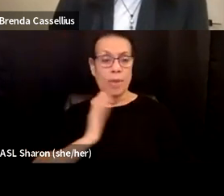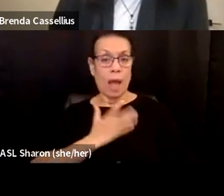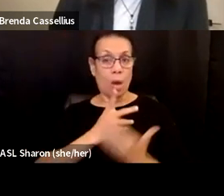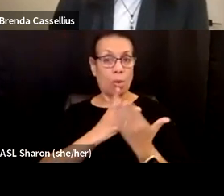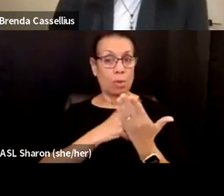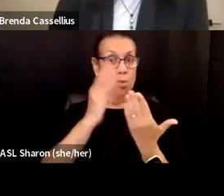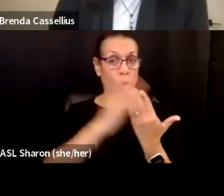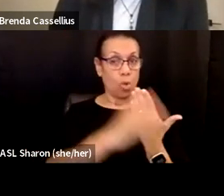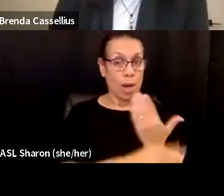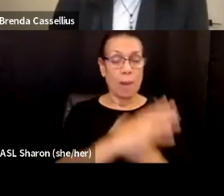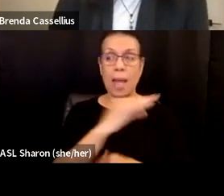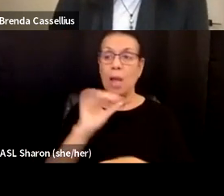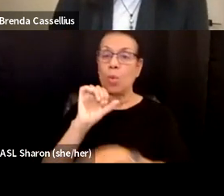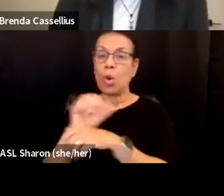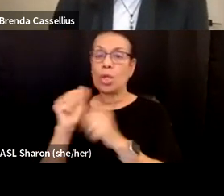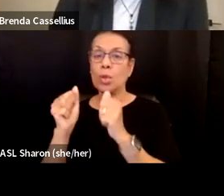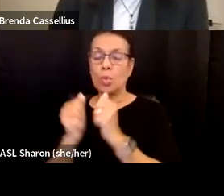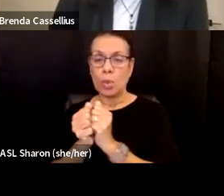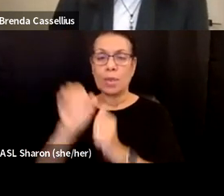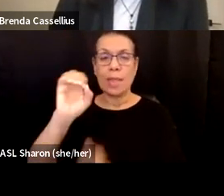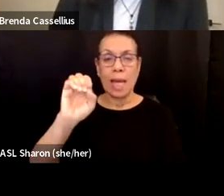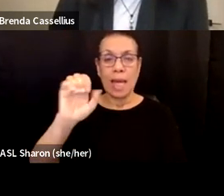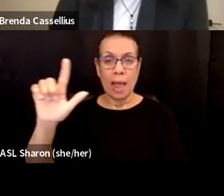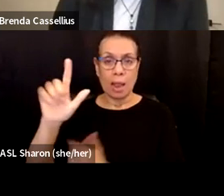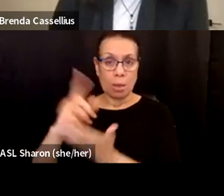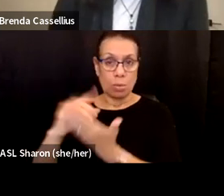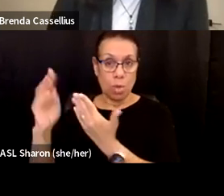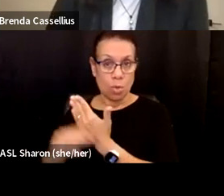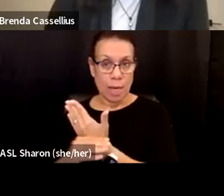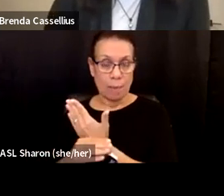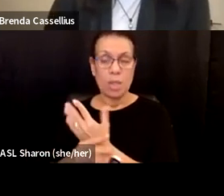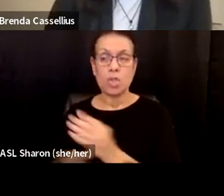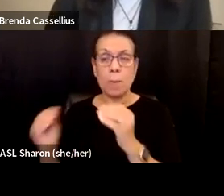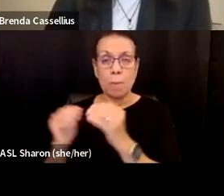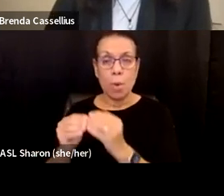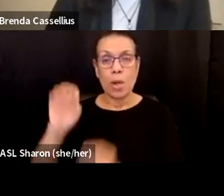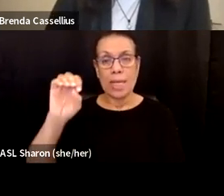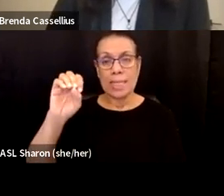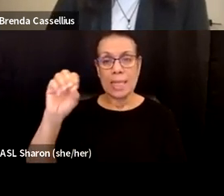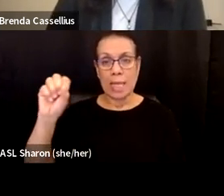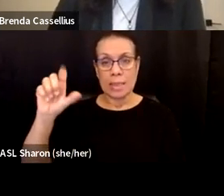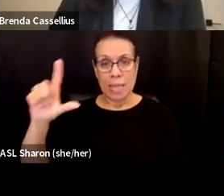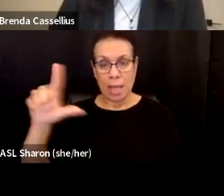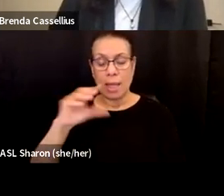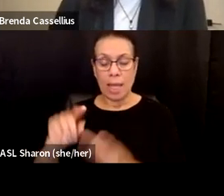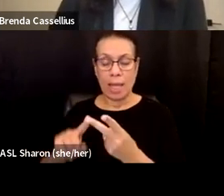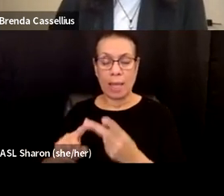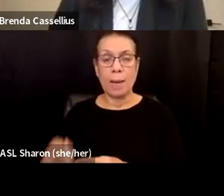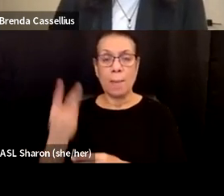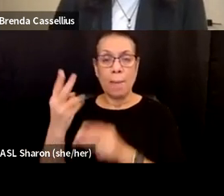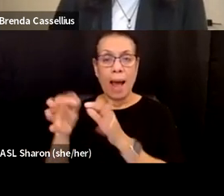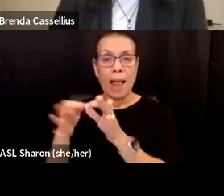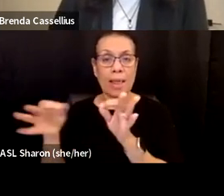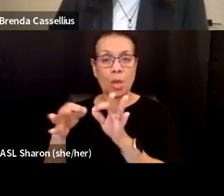and also collaborating with the office of english learners to also support the increase of the esl and bilingual education